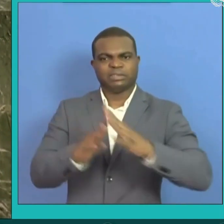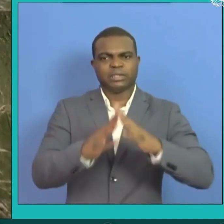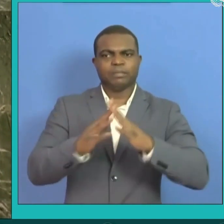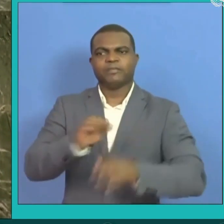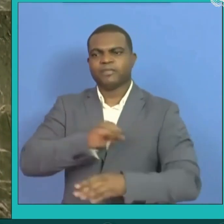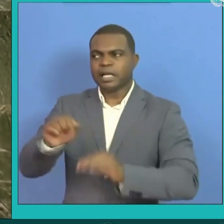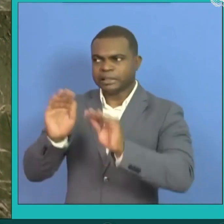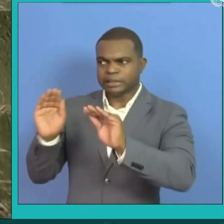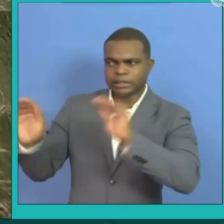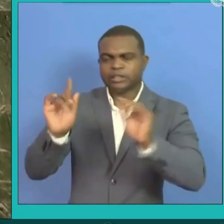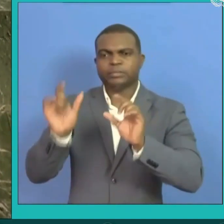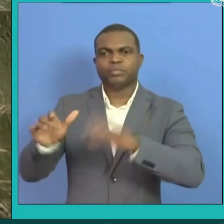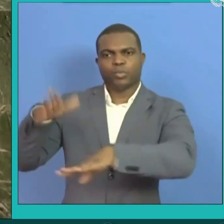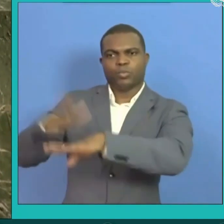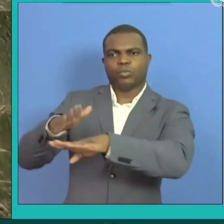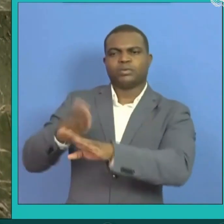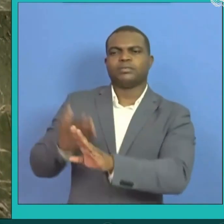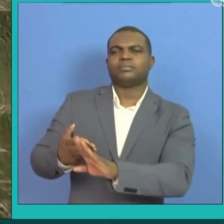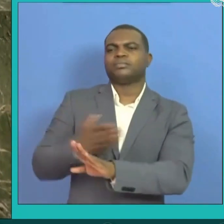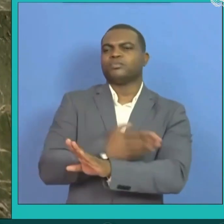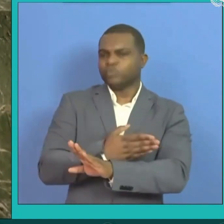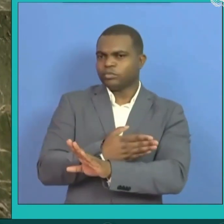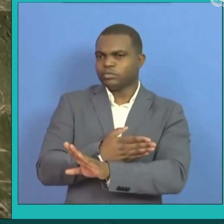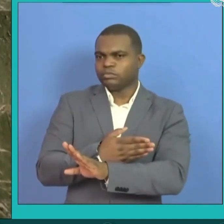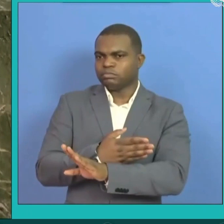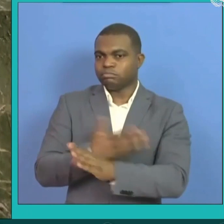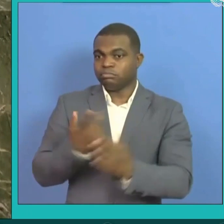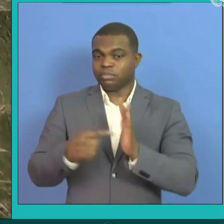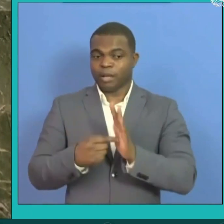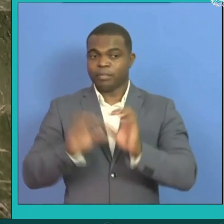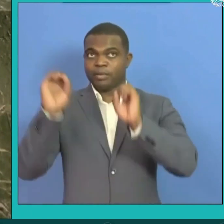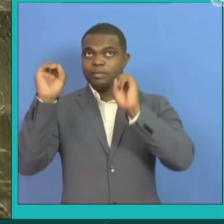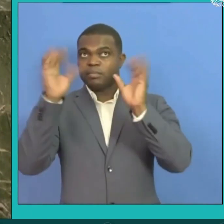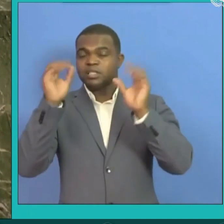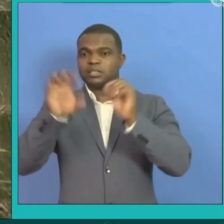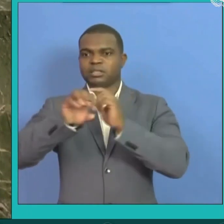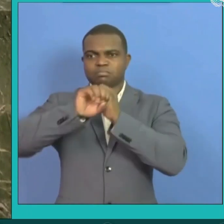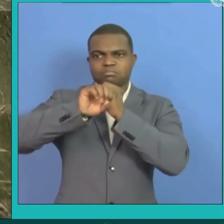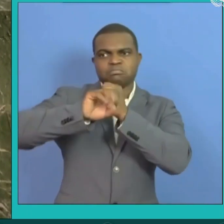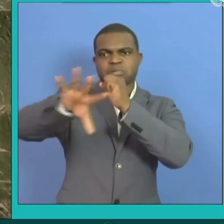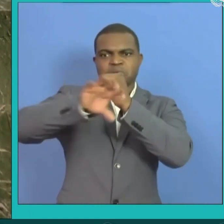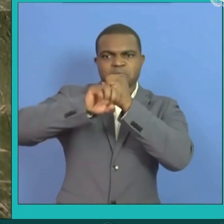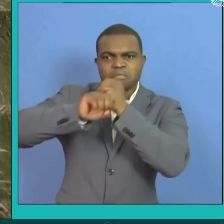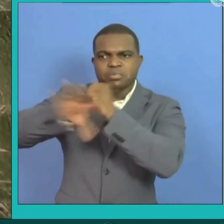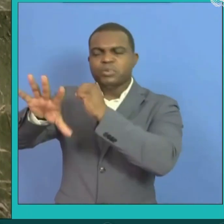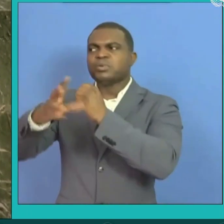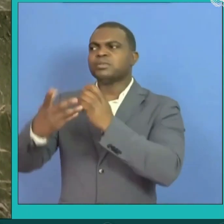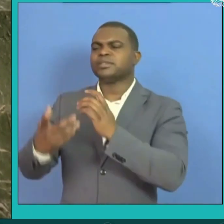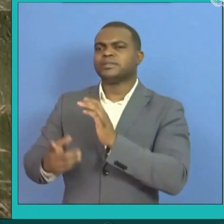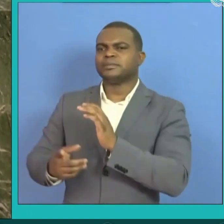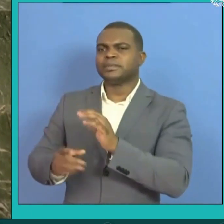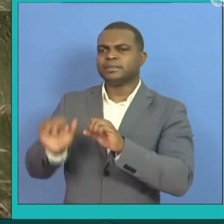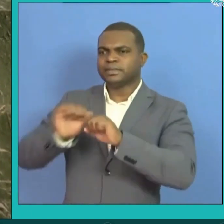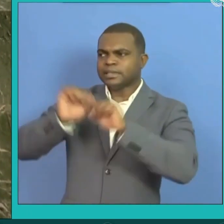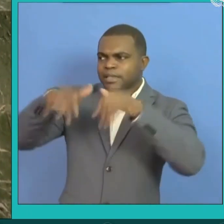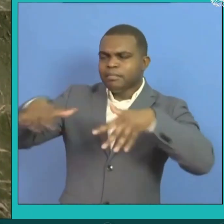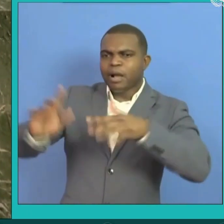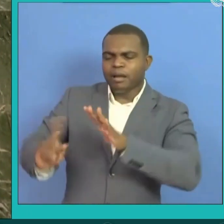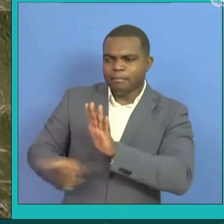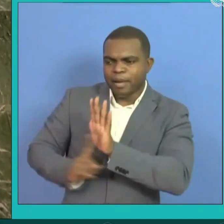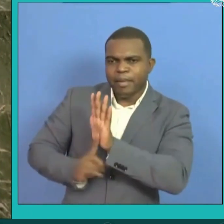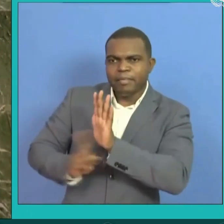event of a natural disaster. In that vein, CARICOM welcomes the United Nations Secretary General's Early Warning System for